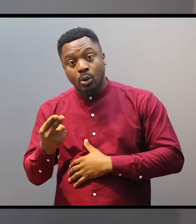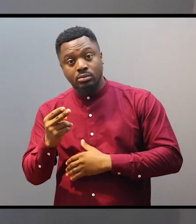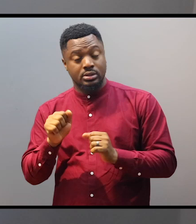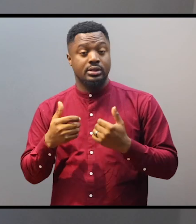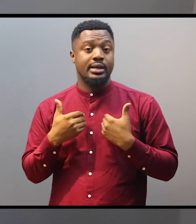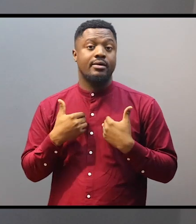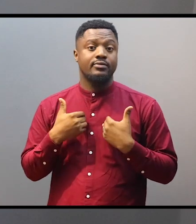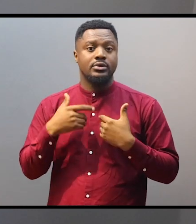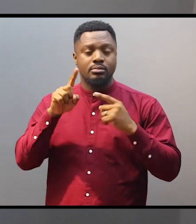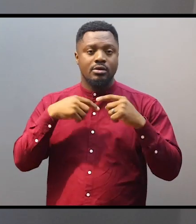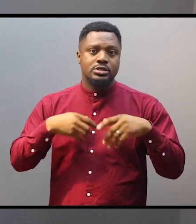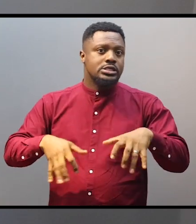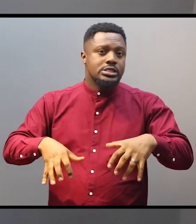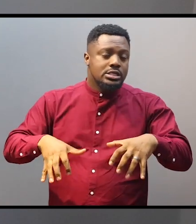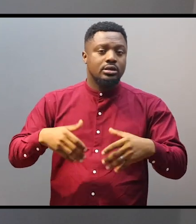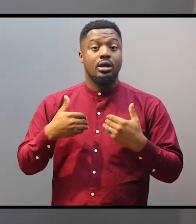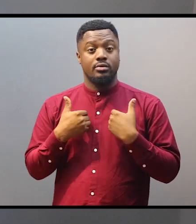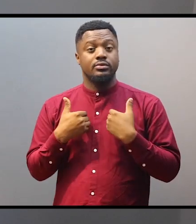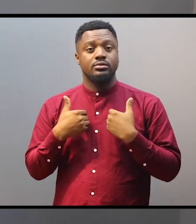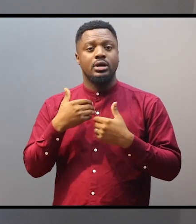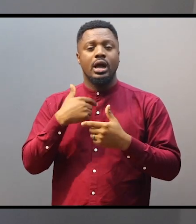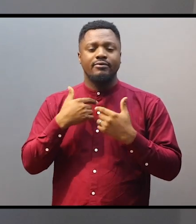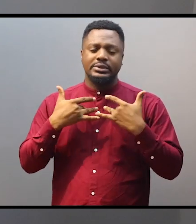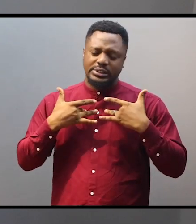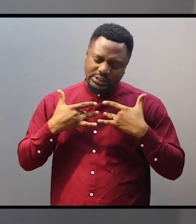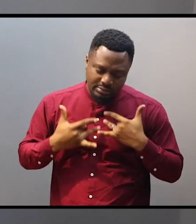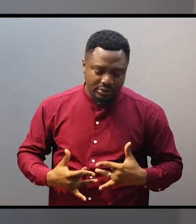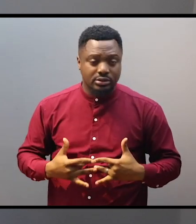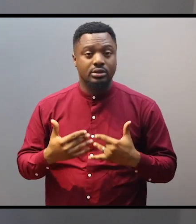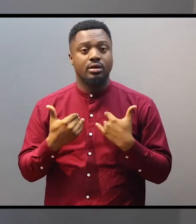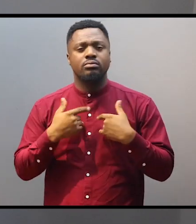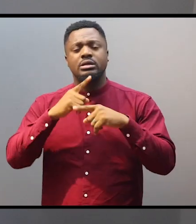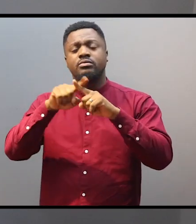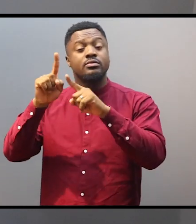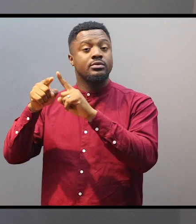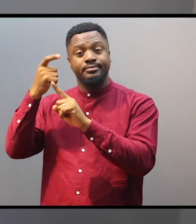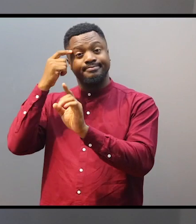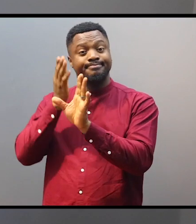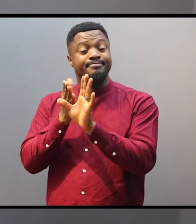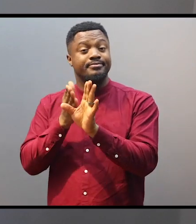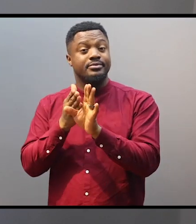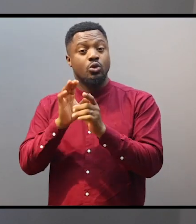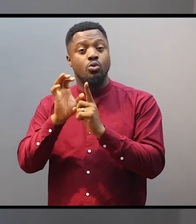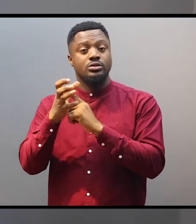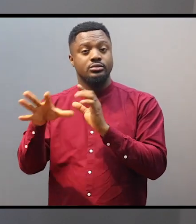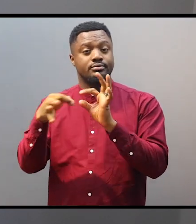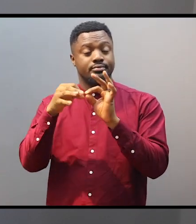also have depression. So they can have a whole lot of other psychiatric conditions.